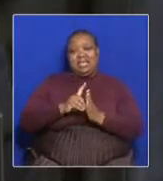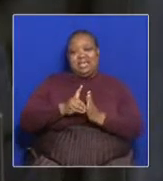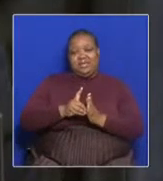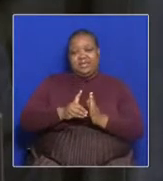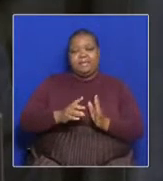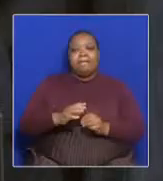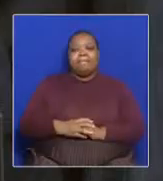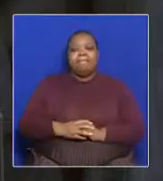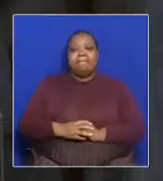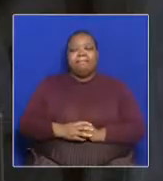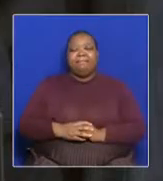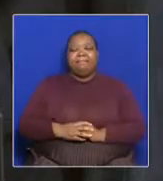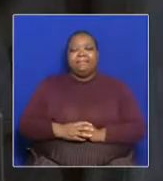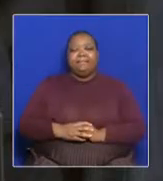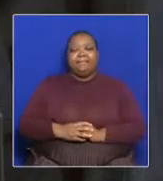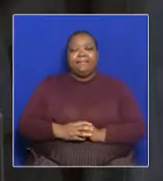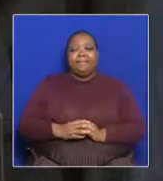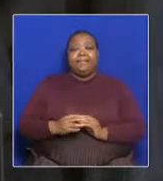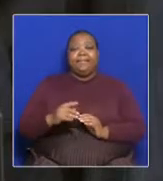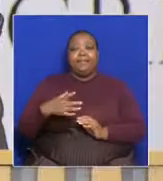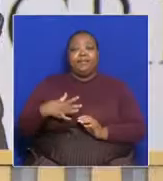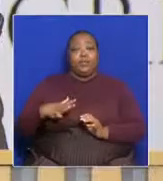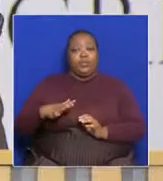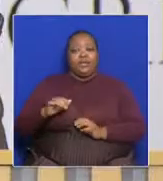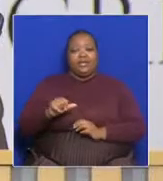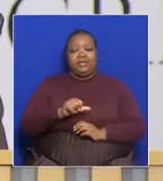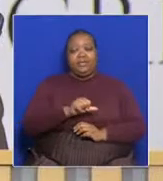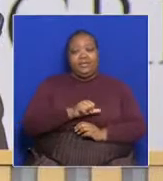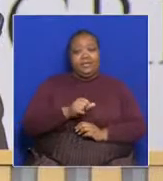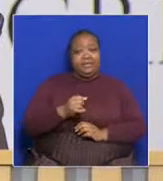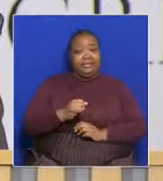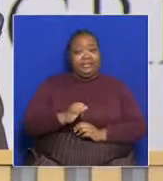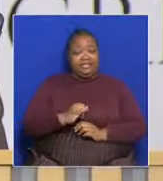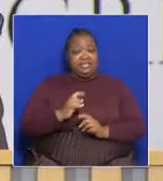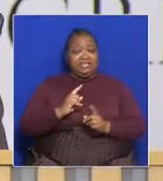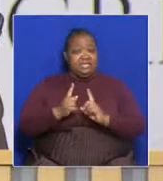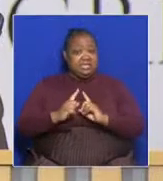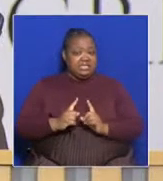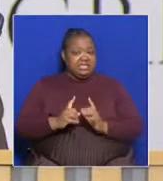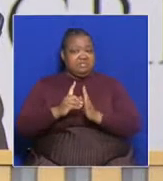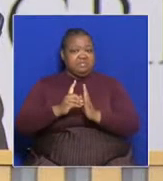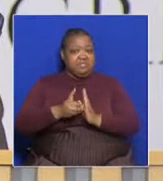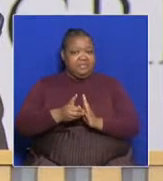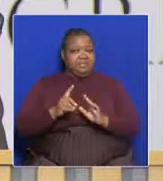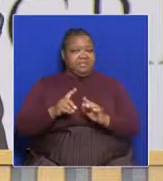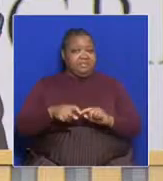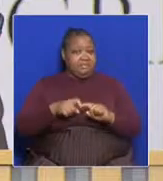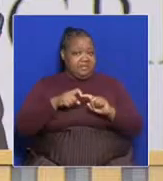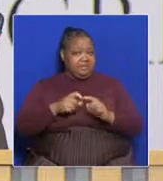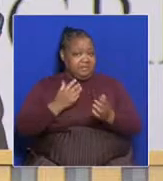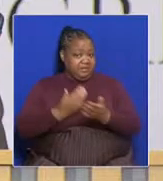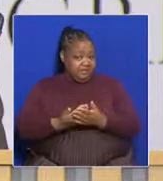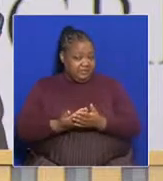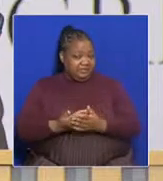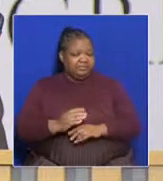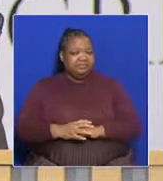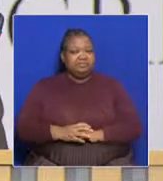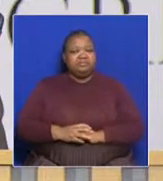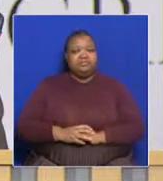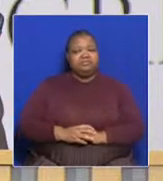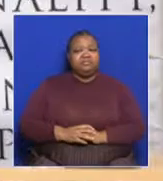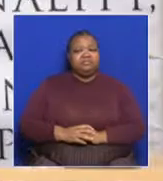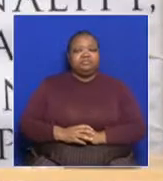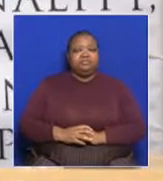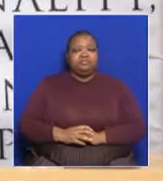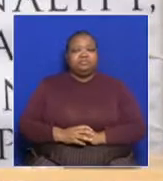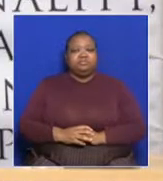had intended to come back to. If you're still going to be discussing the diary, I'll hold off for now. We were still going to discuss